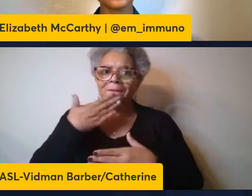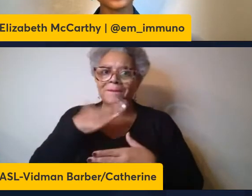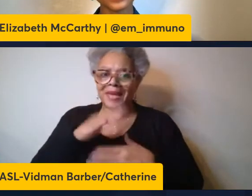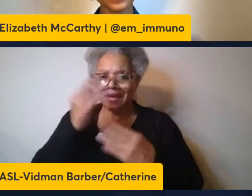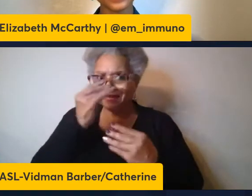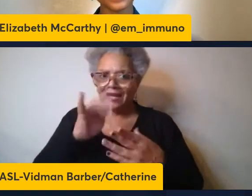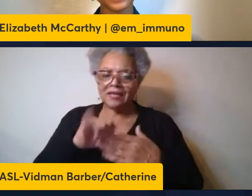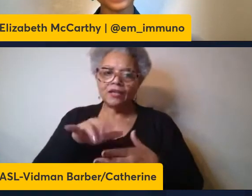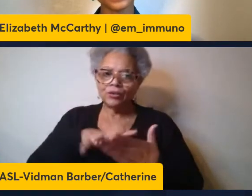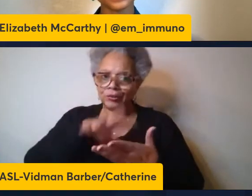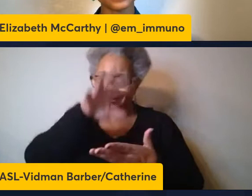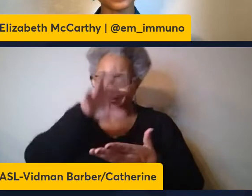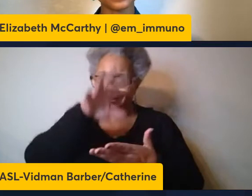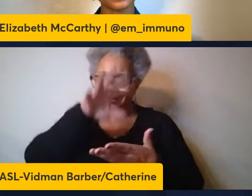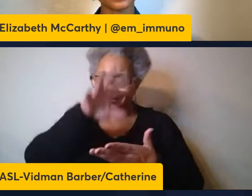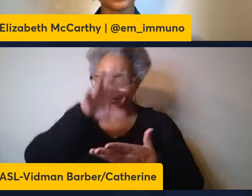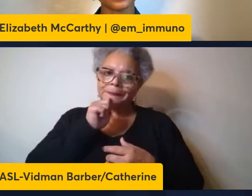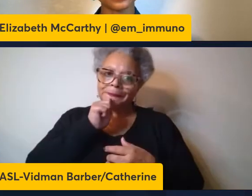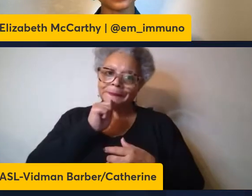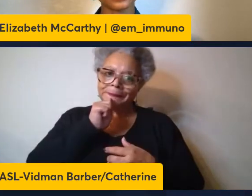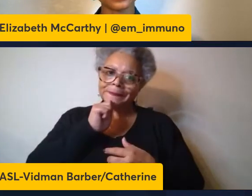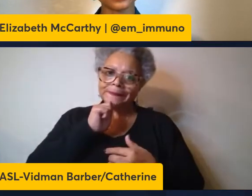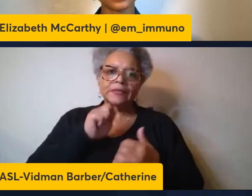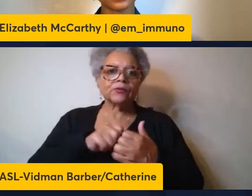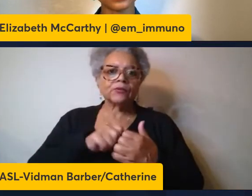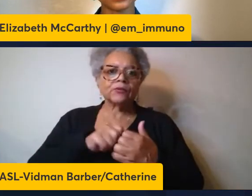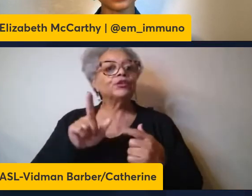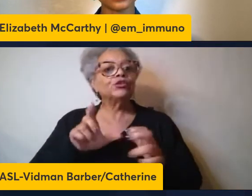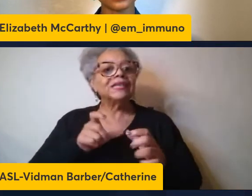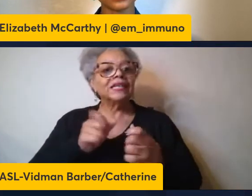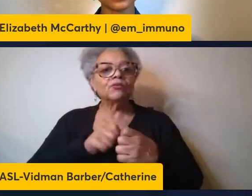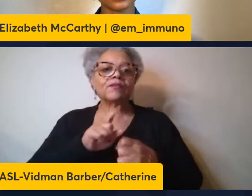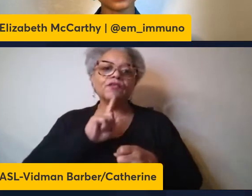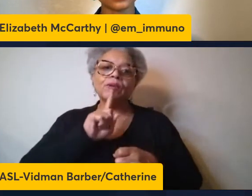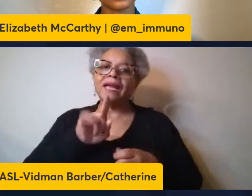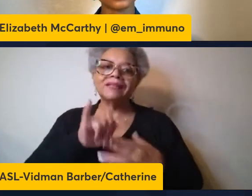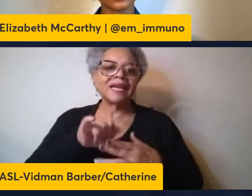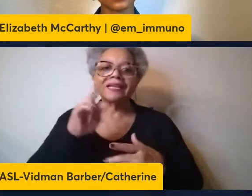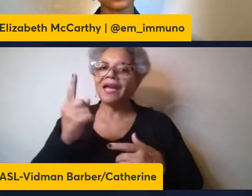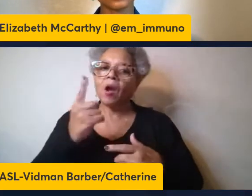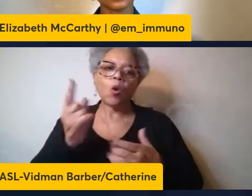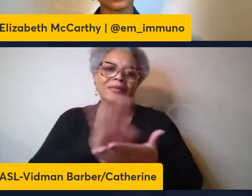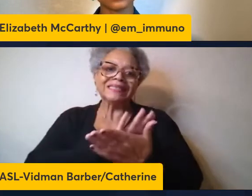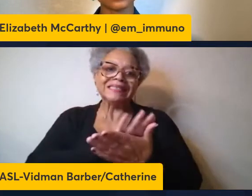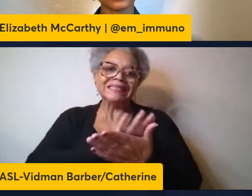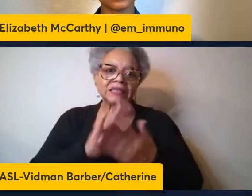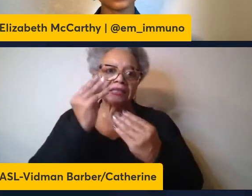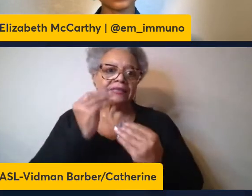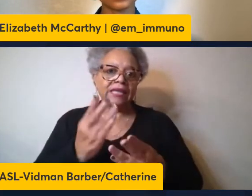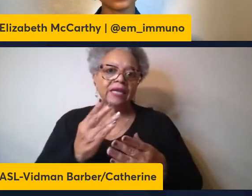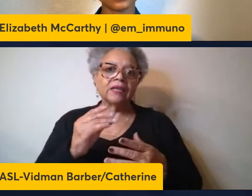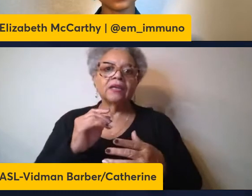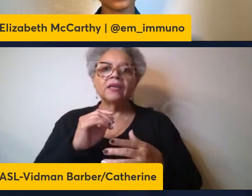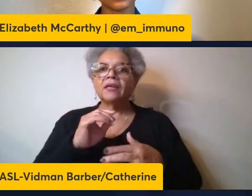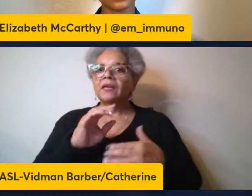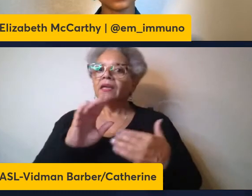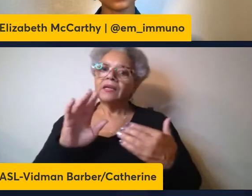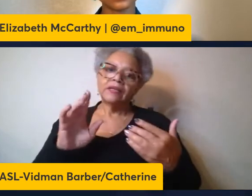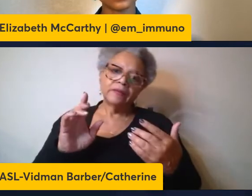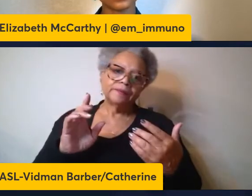with in reality, right. Dealing with the reality and not clean data sets that are online, or beautiful data frames of